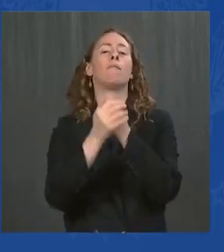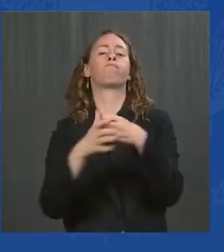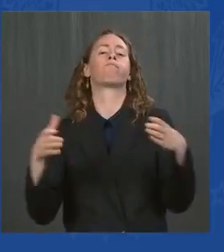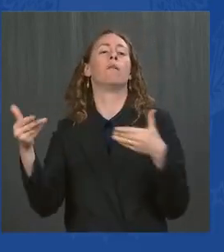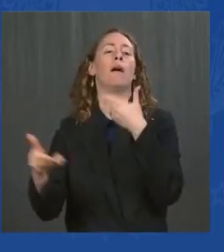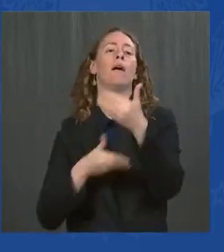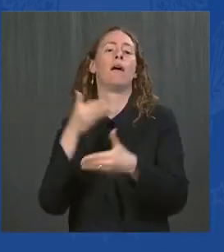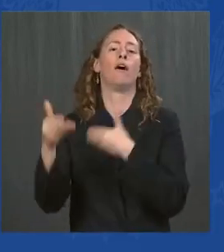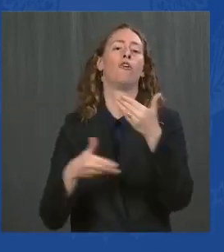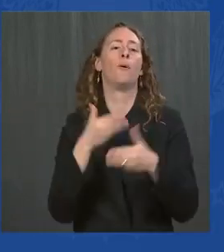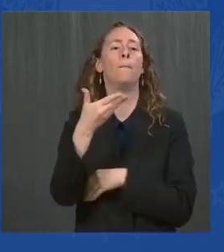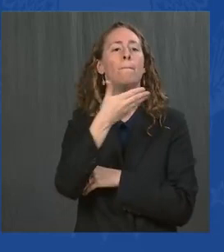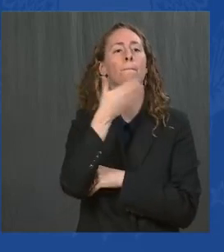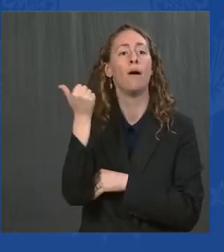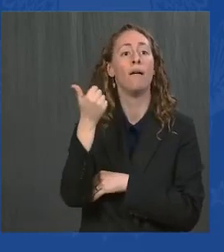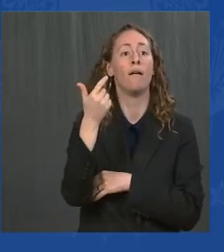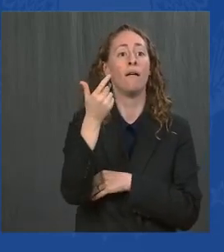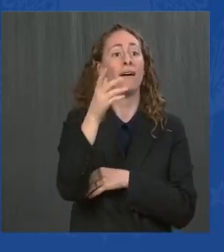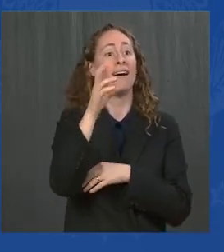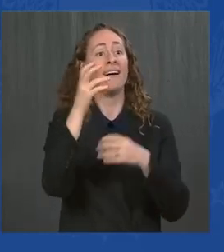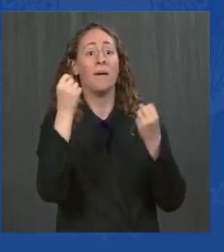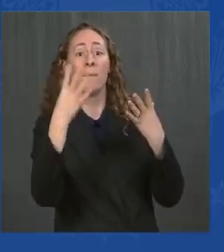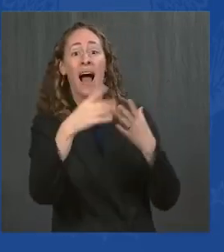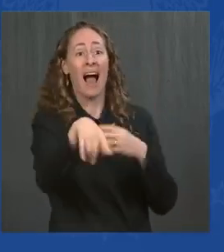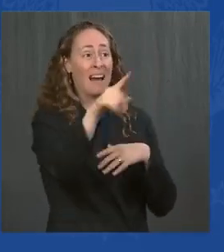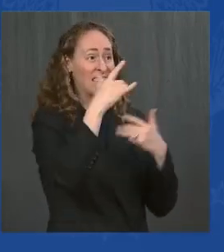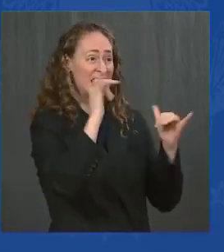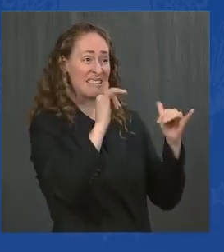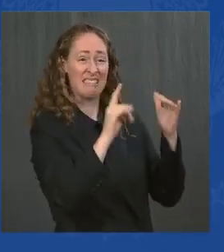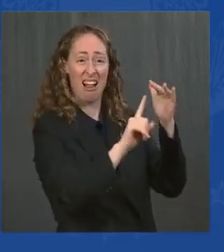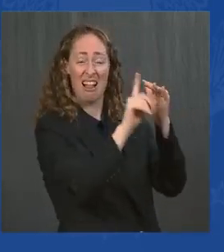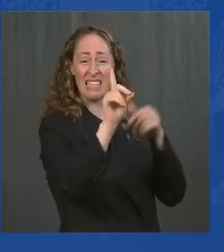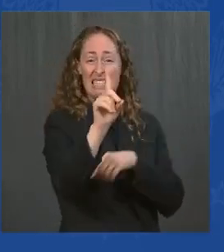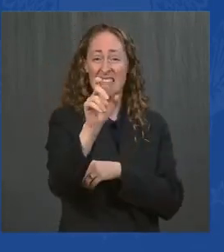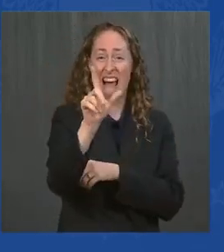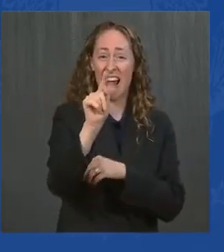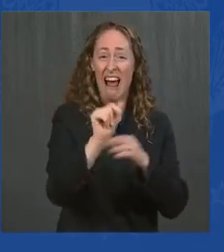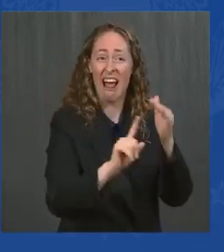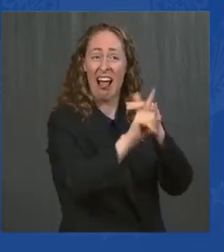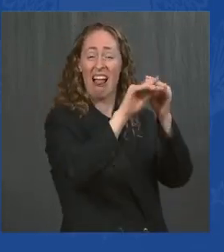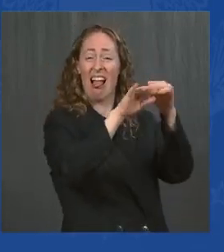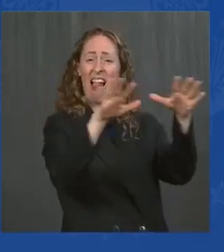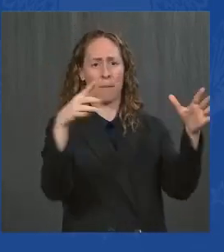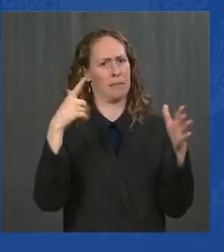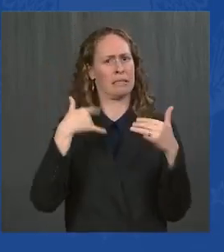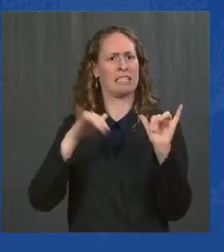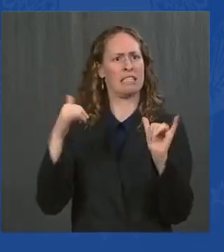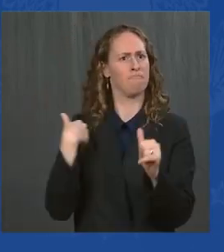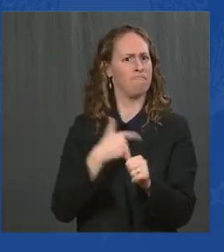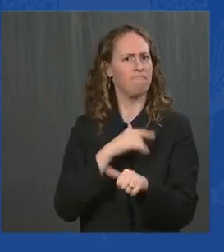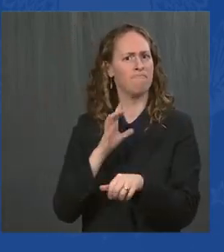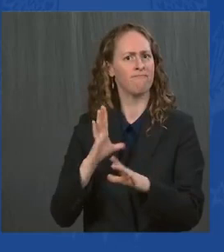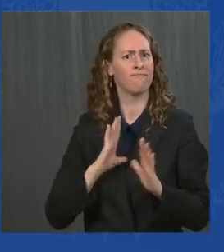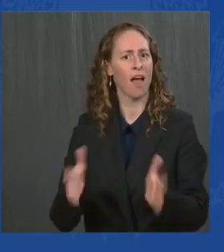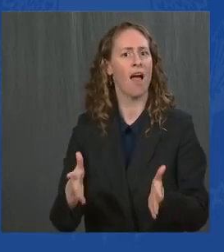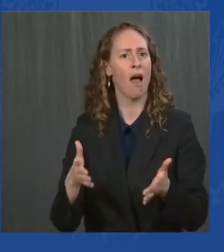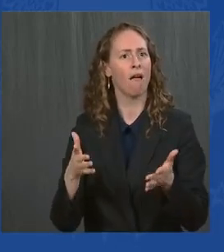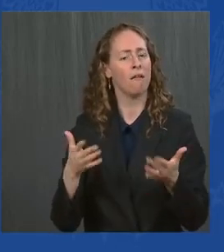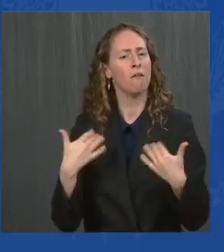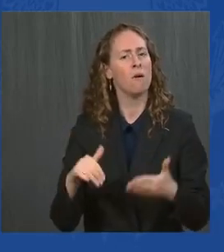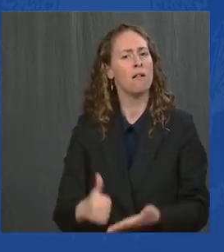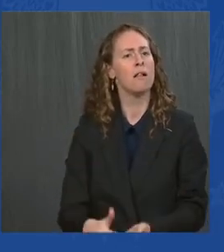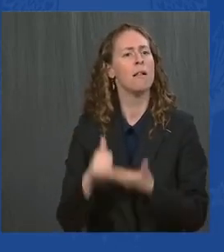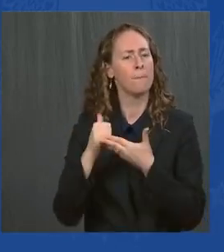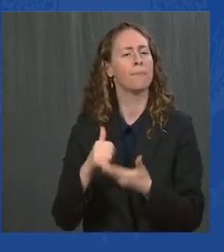this continuing Delta surge. A strength in our economy very different from the way things were last winter. There's